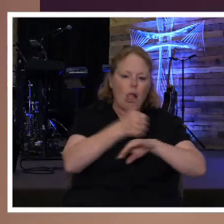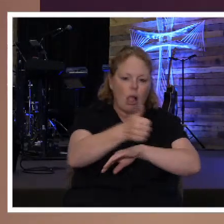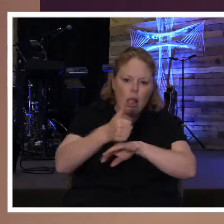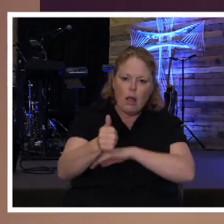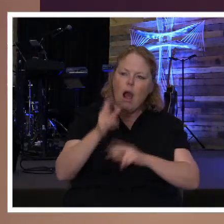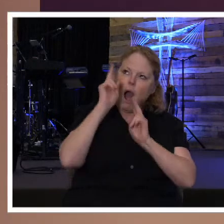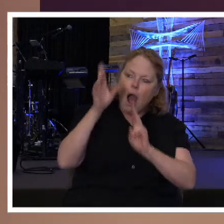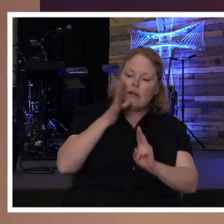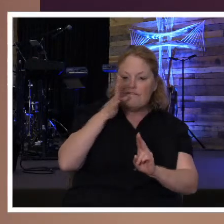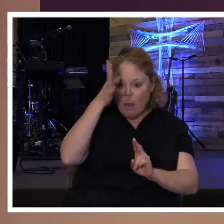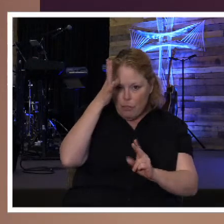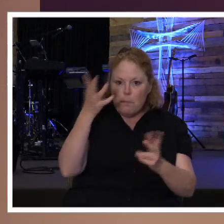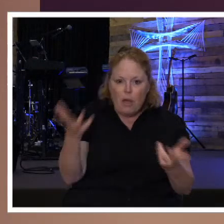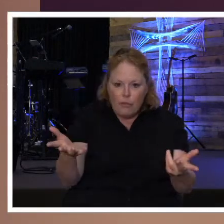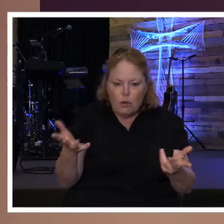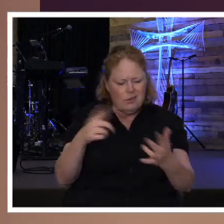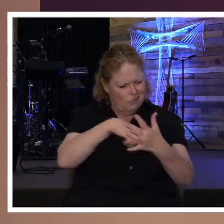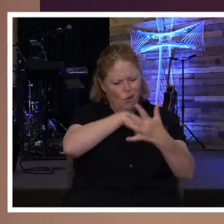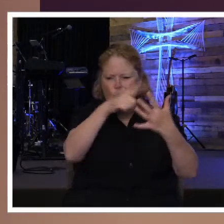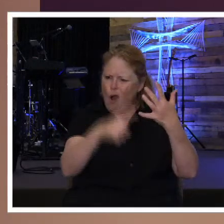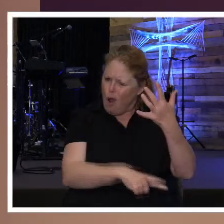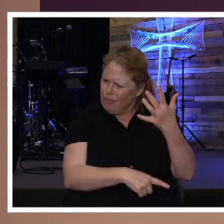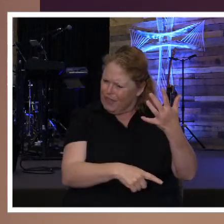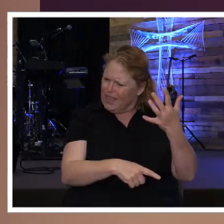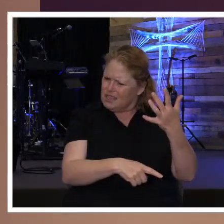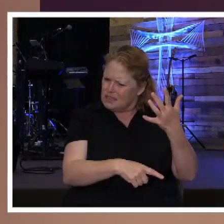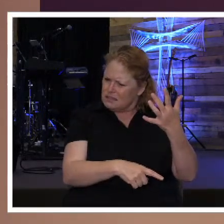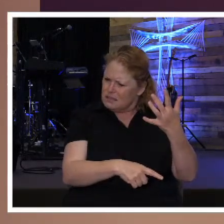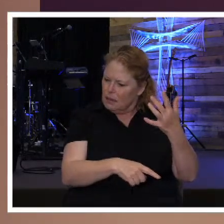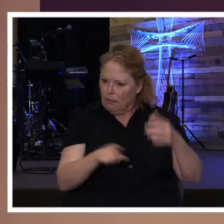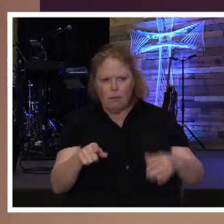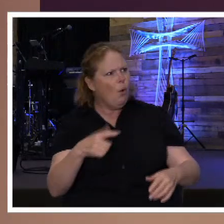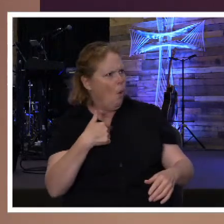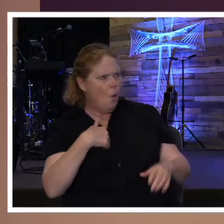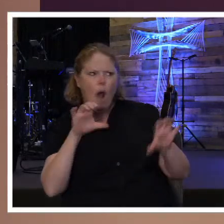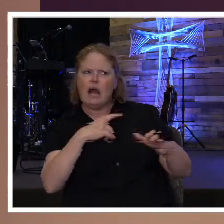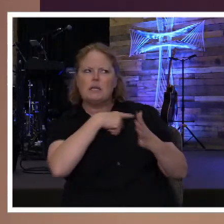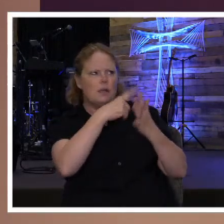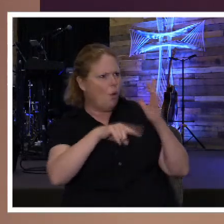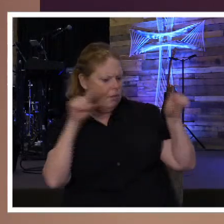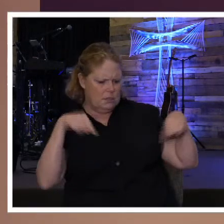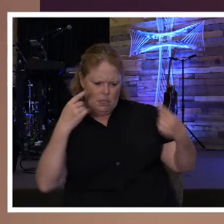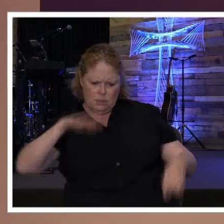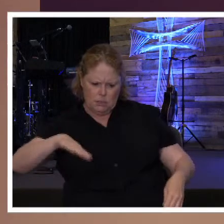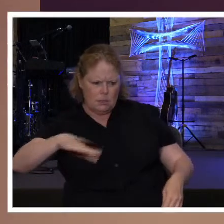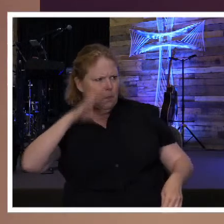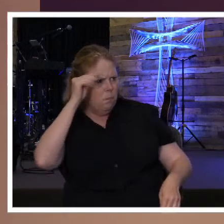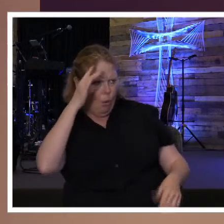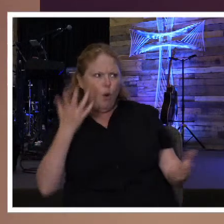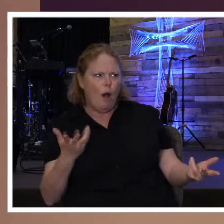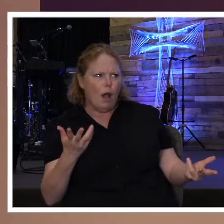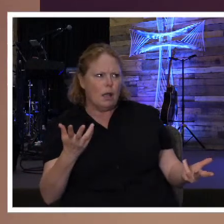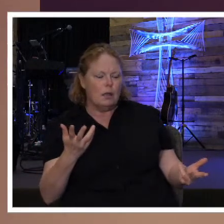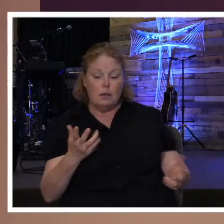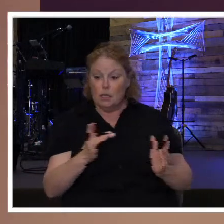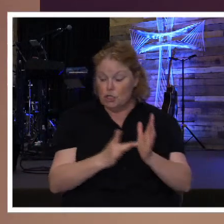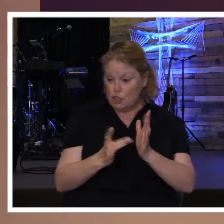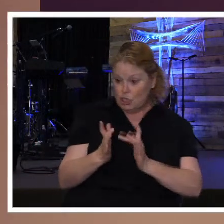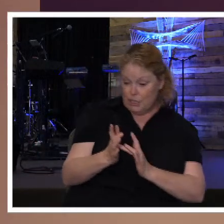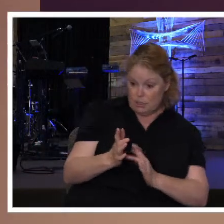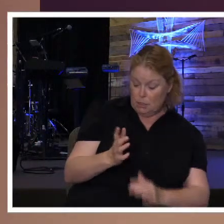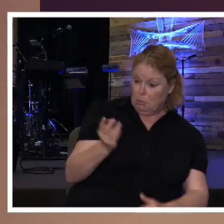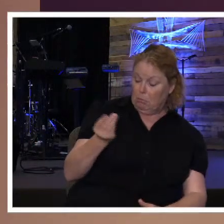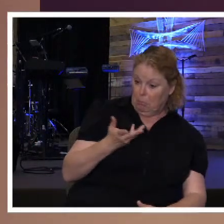your father and mother. All these I have kept since I was a boy,' he said. When Jesus heard this, he said to